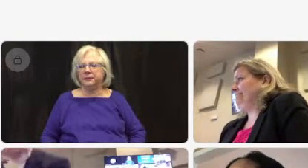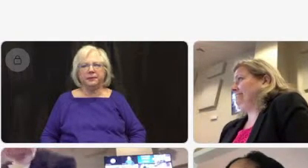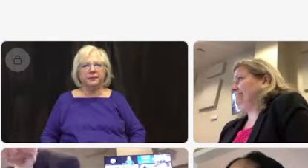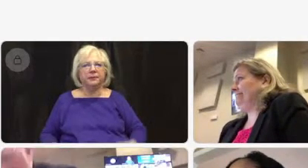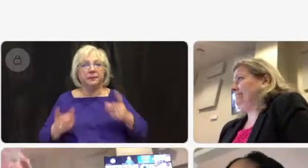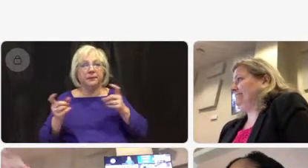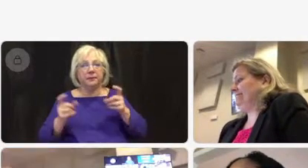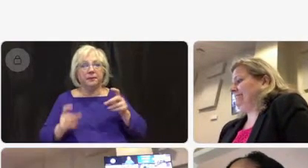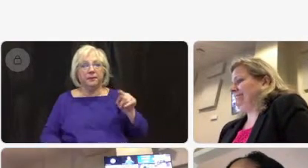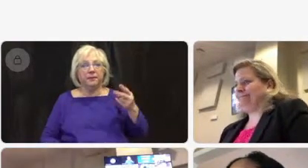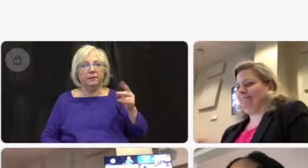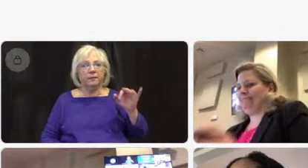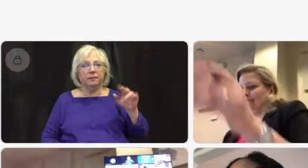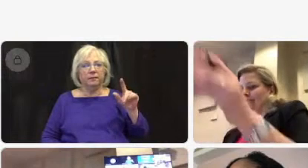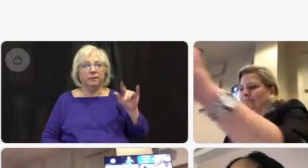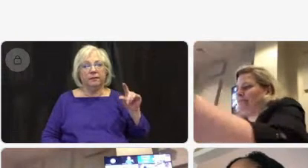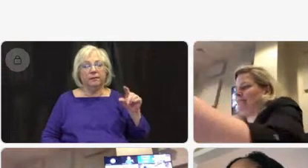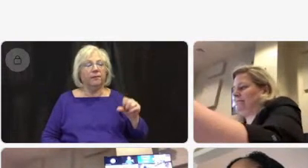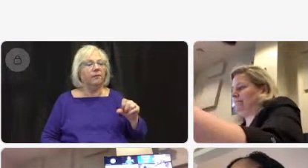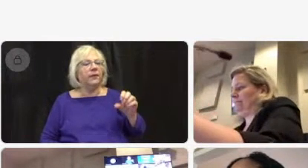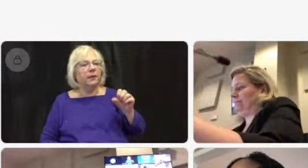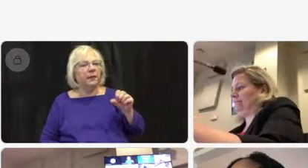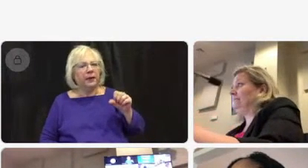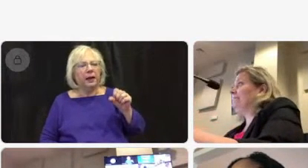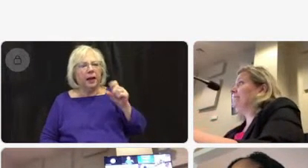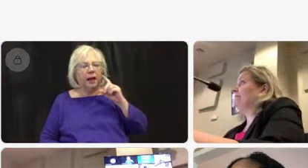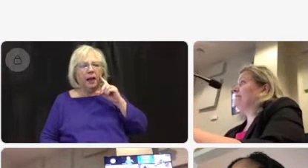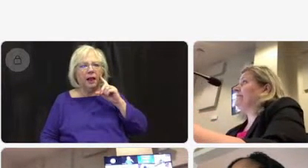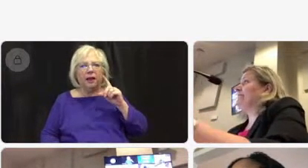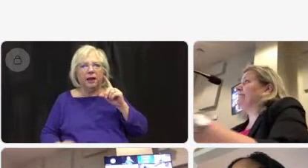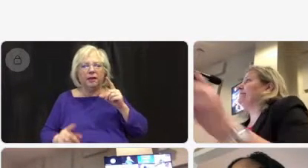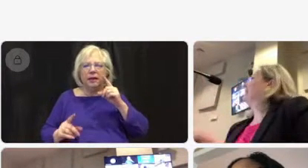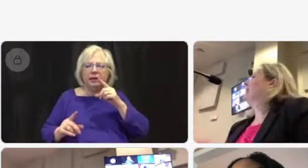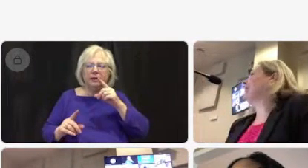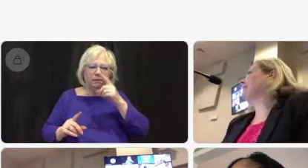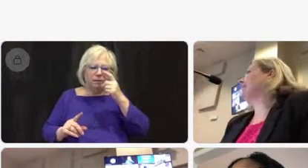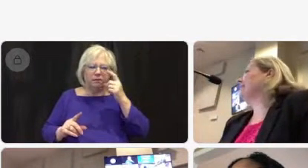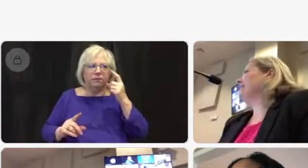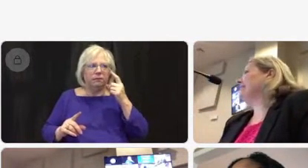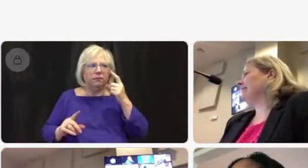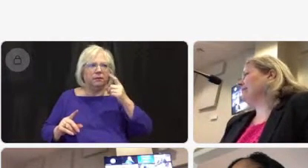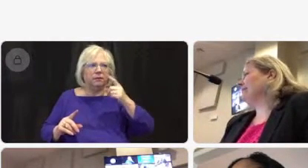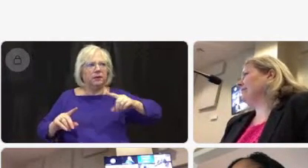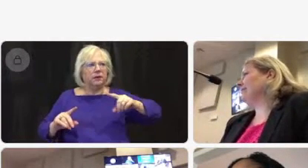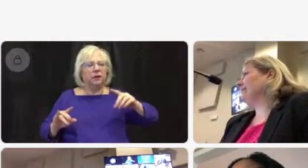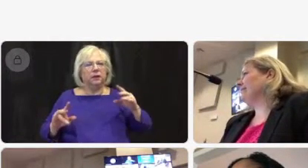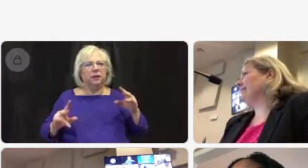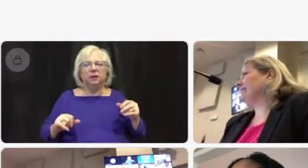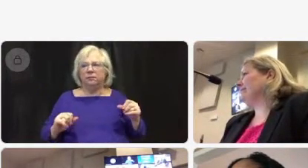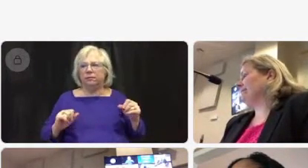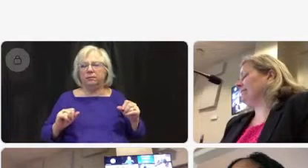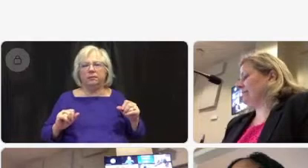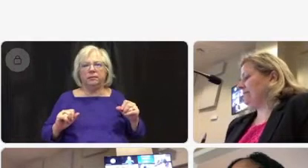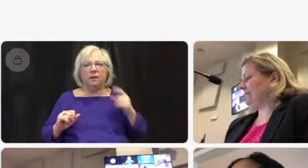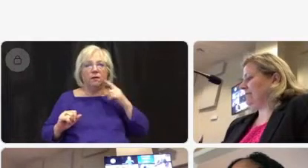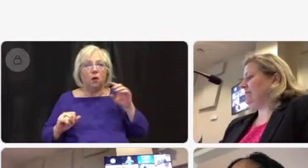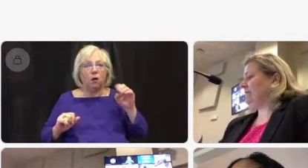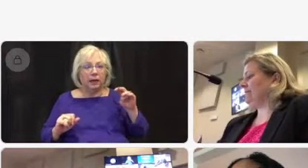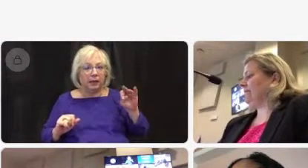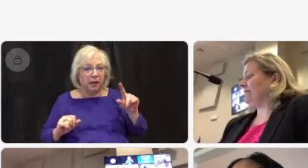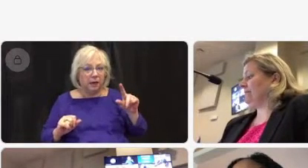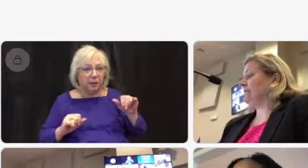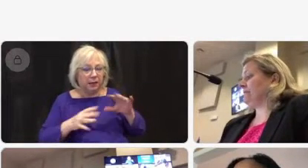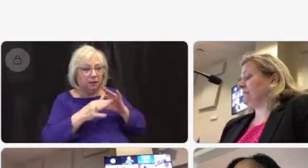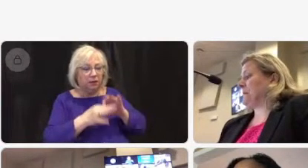Director Phillips? Yes, sir, Mayor. This is, I think, for the city, excuse me, Emily, as it